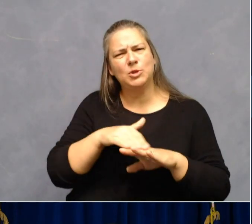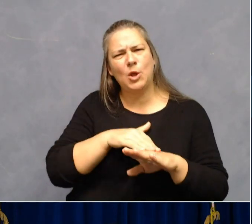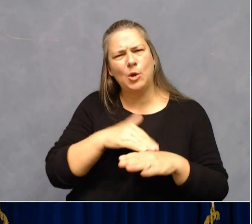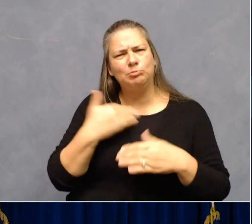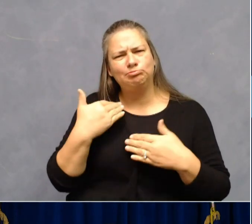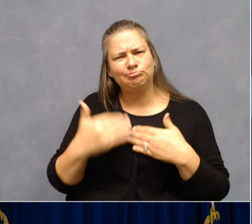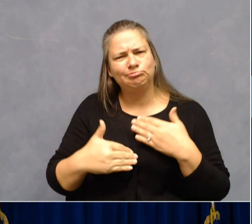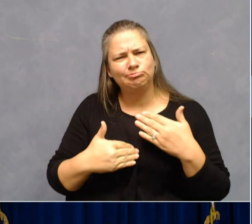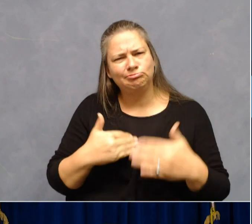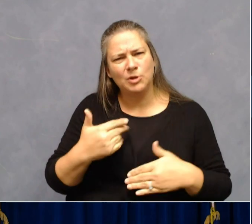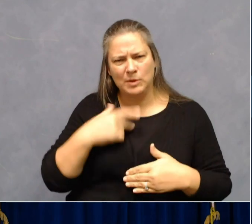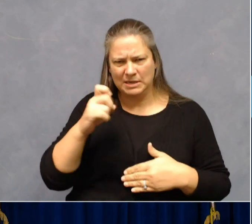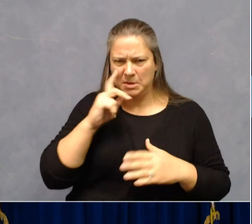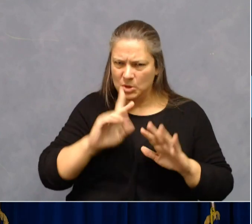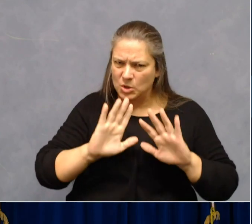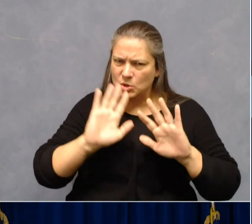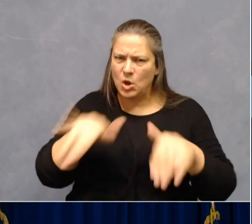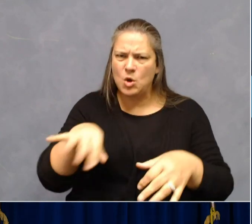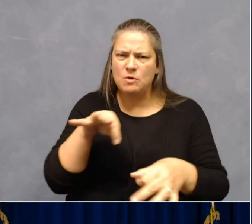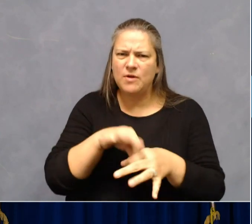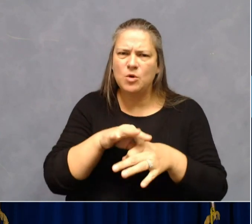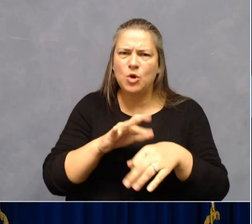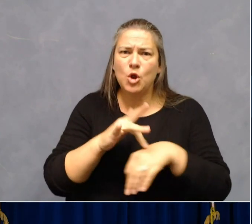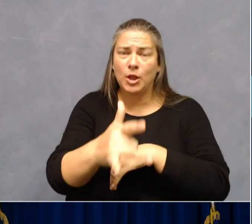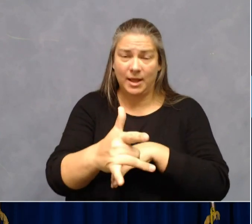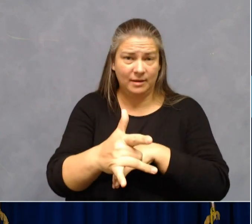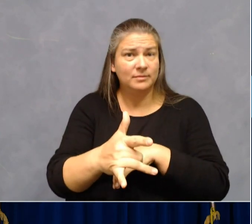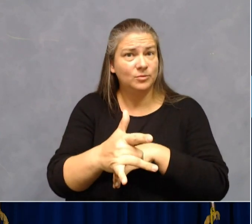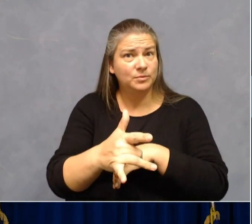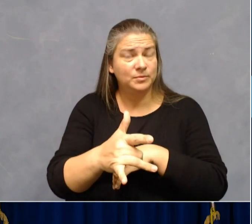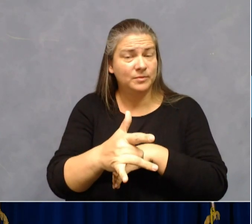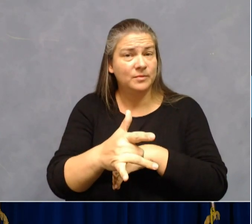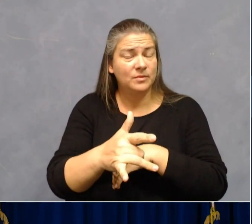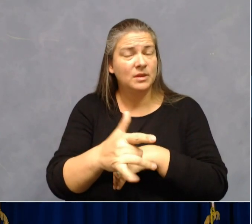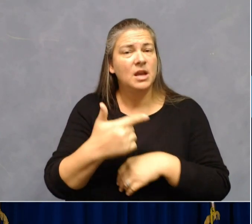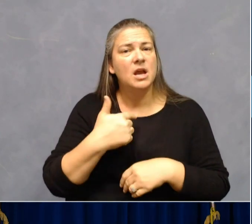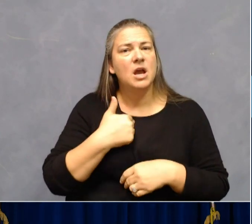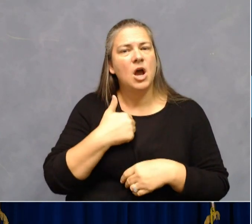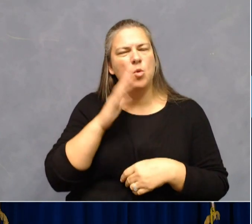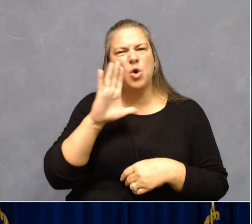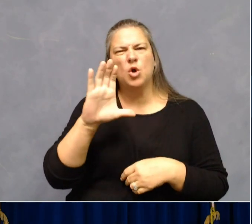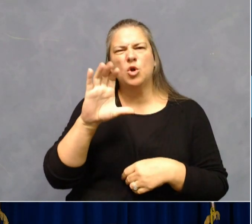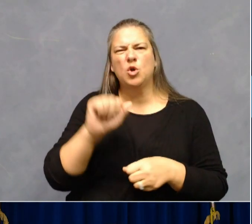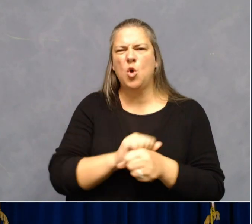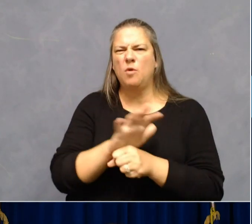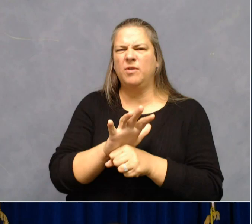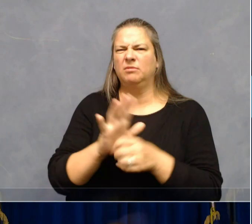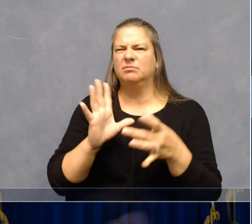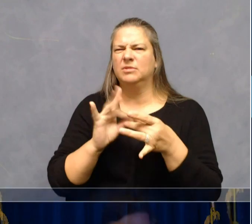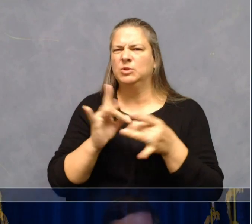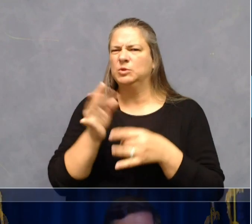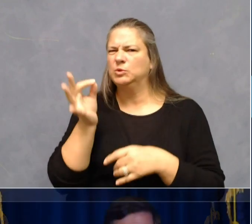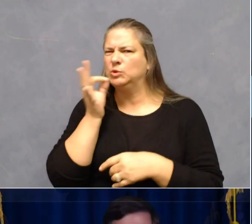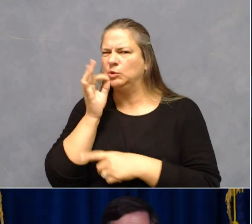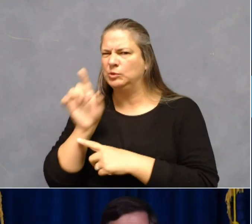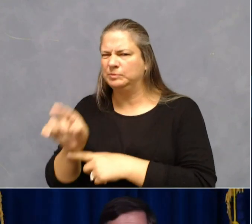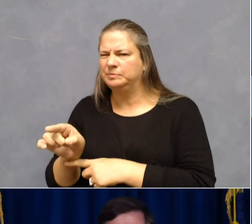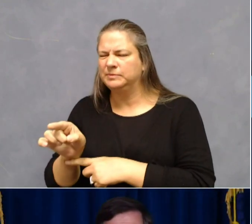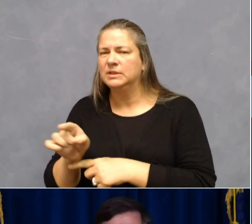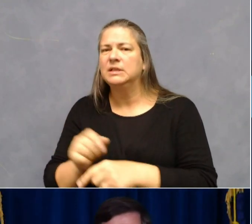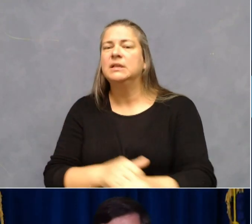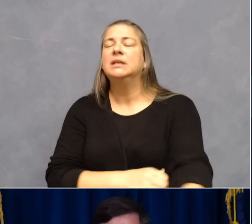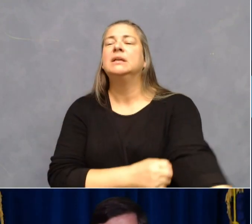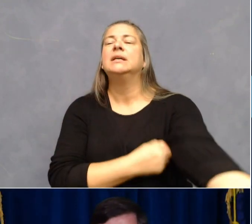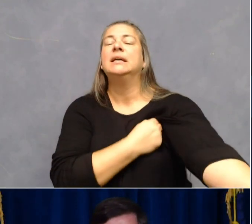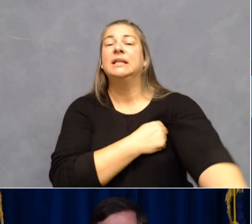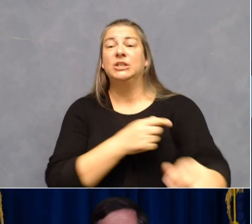voting early. I'm going to give the COVID report in a minute. And what it shows is things are getting more dangerous,